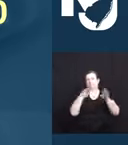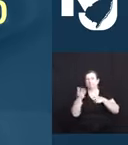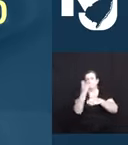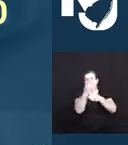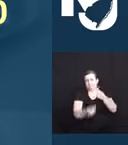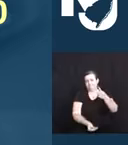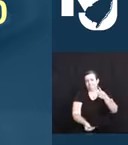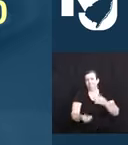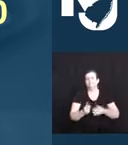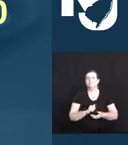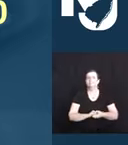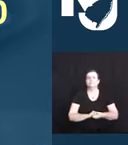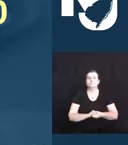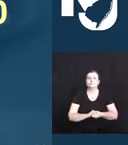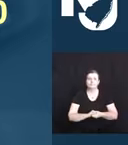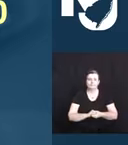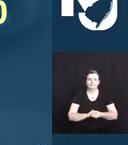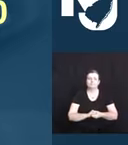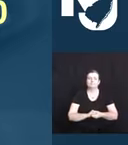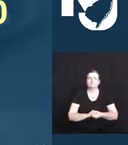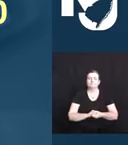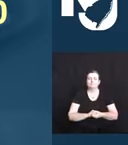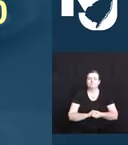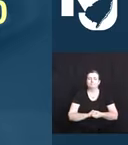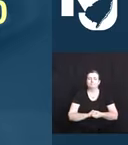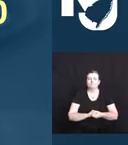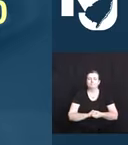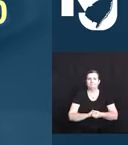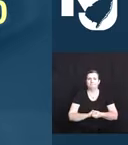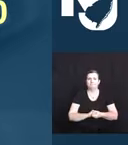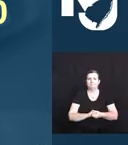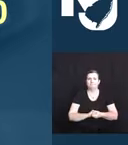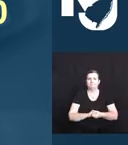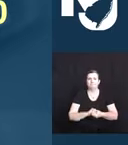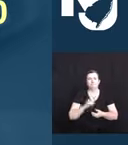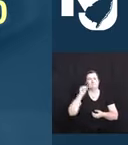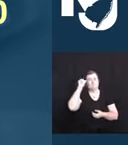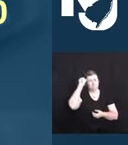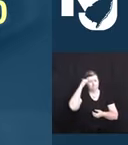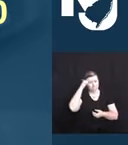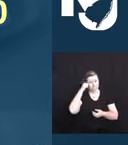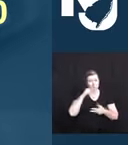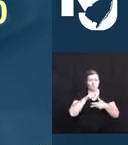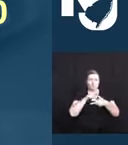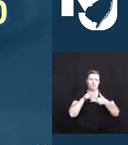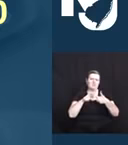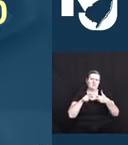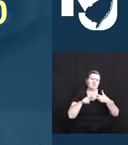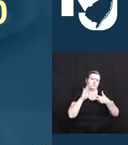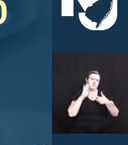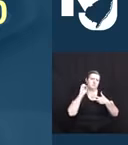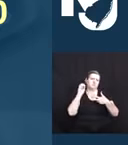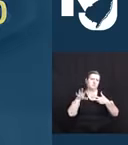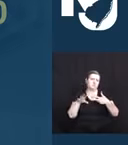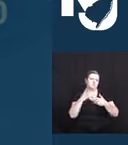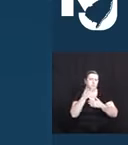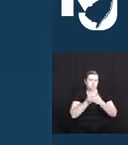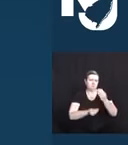12,800 lost lives. And as we have been doing, let's remember a few more of those precious souls who we have